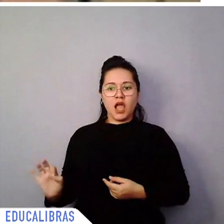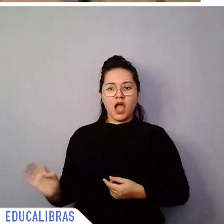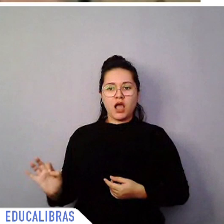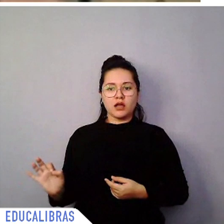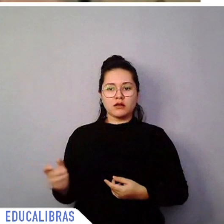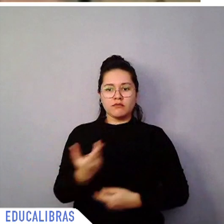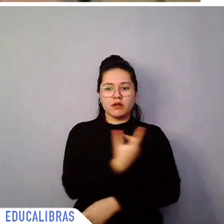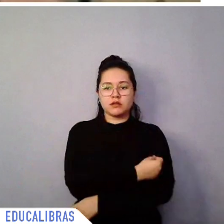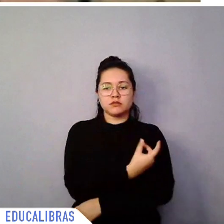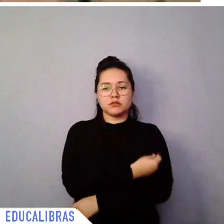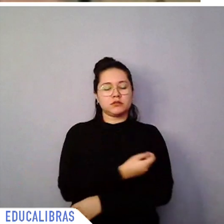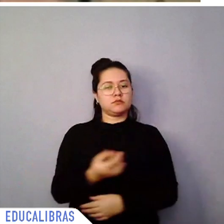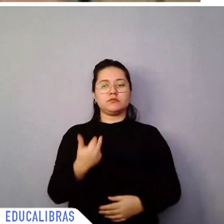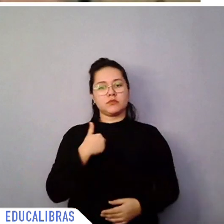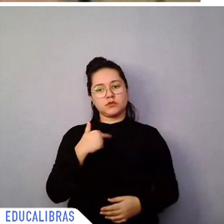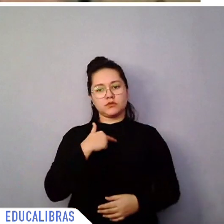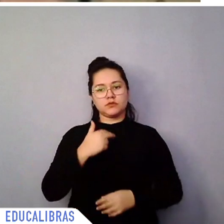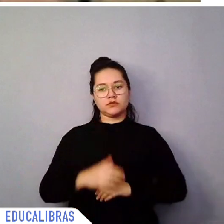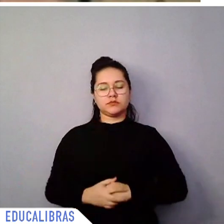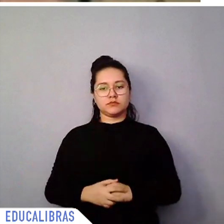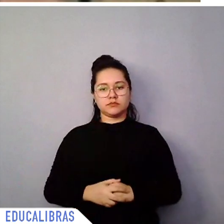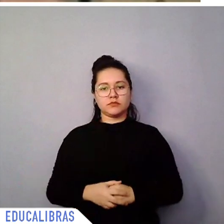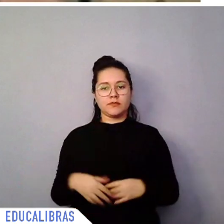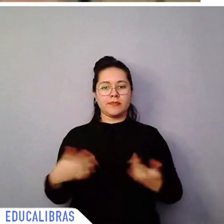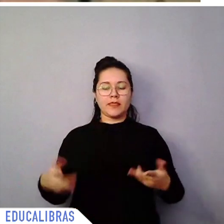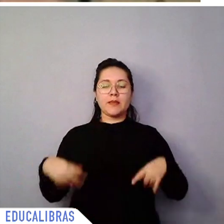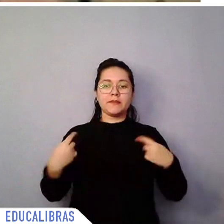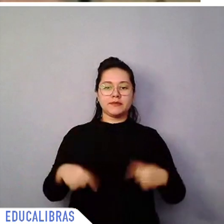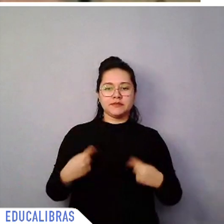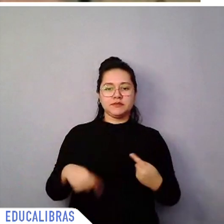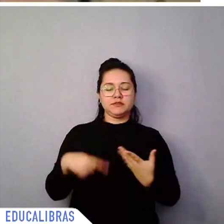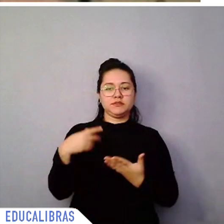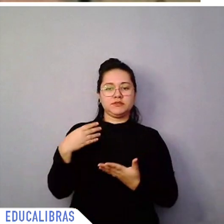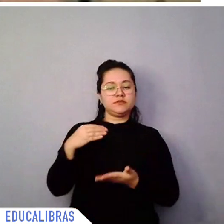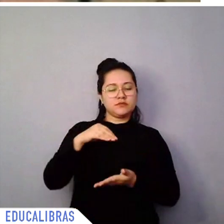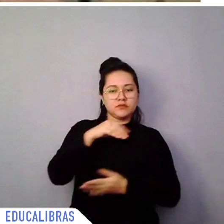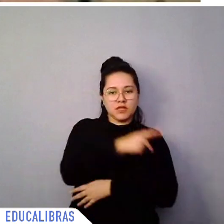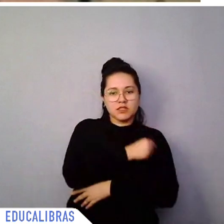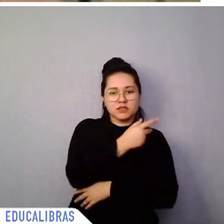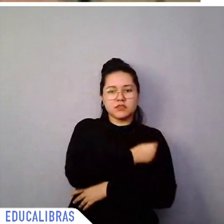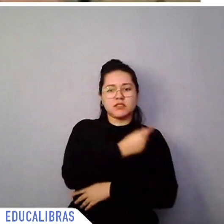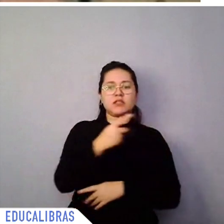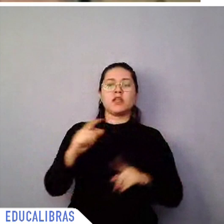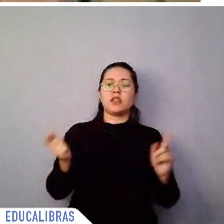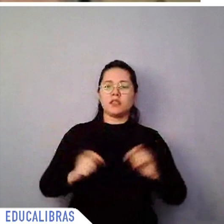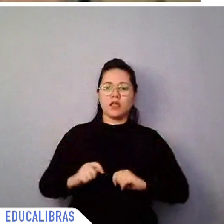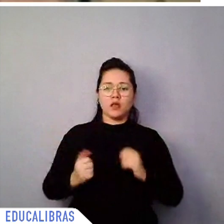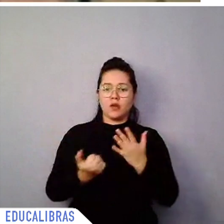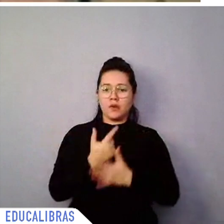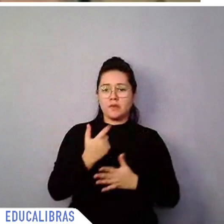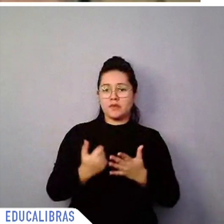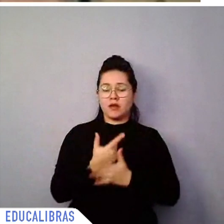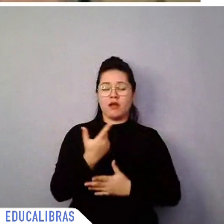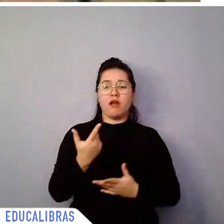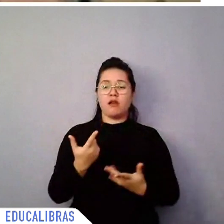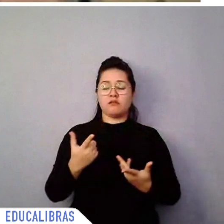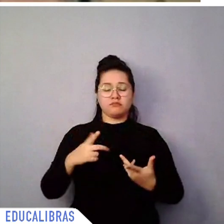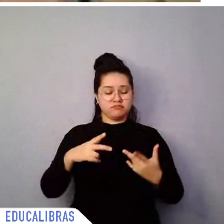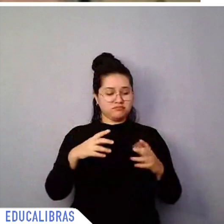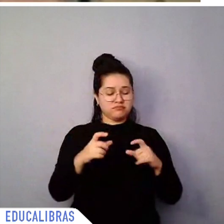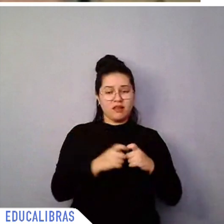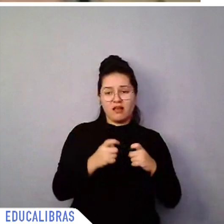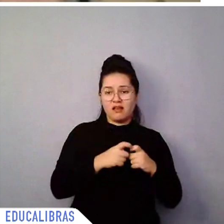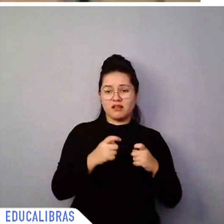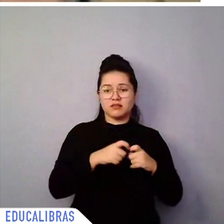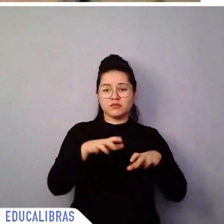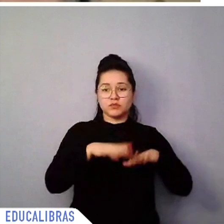As we won't do that until we have an excess of vaccines available. Next year,